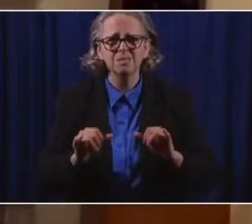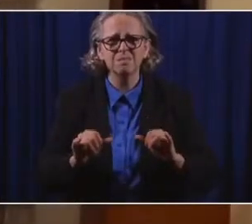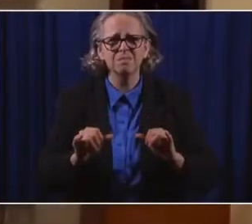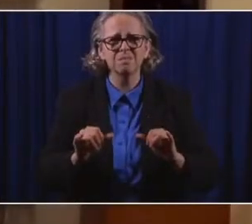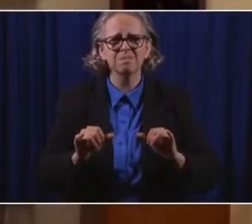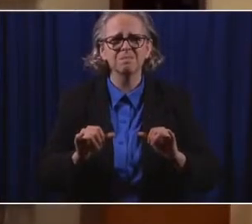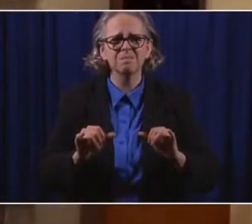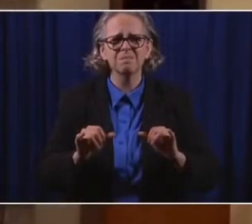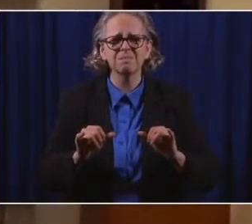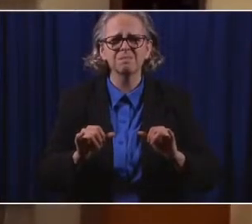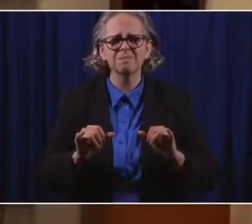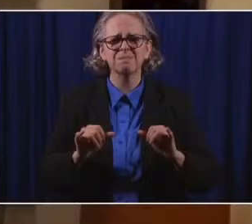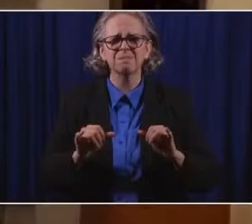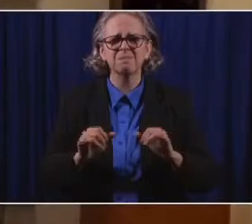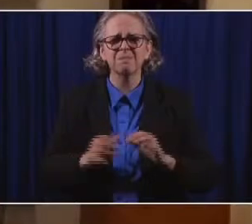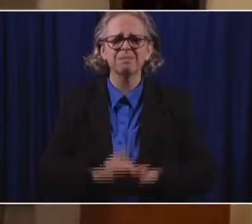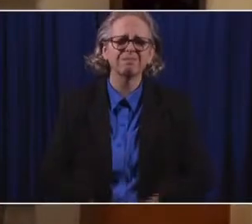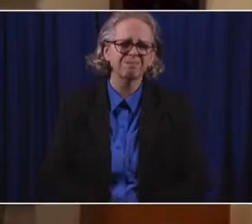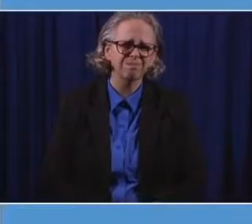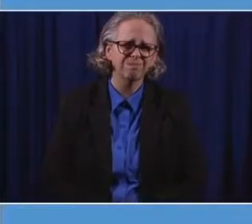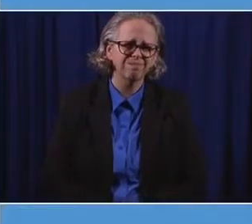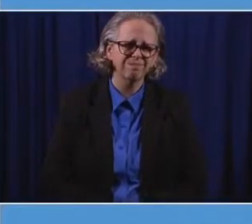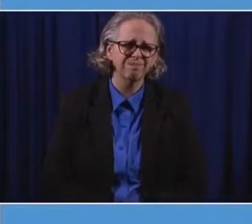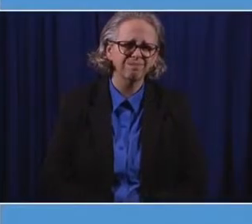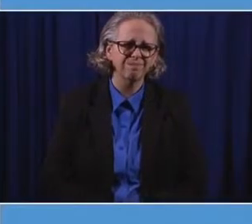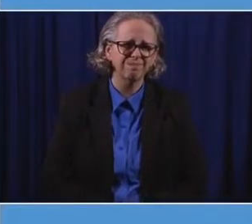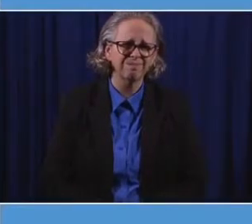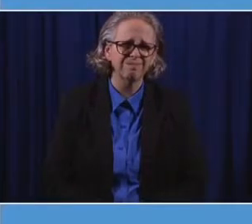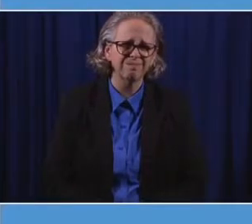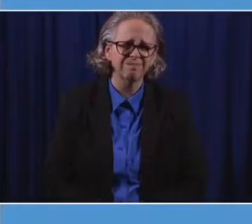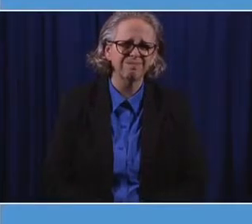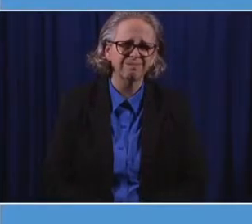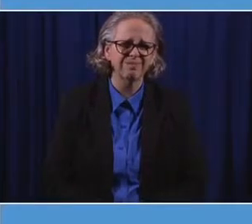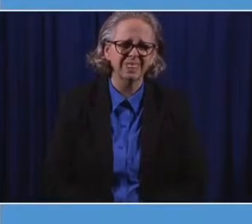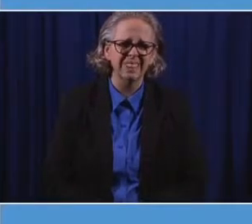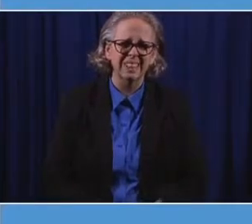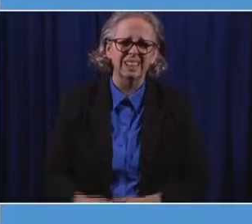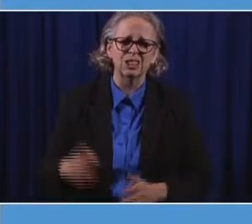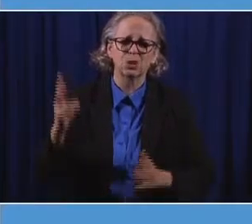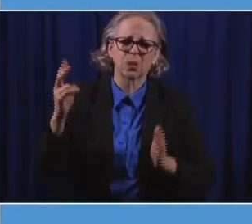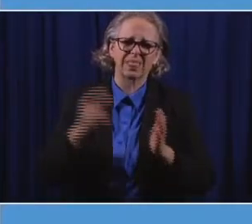As you can see, over 2,500 new cases.